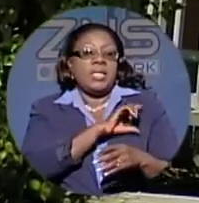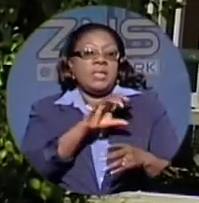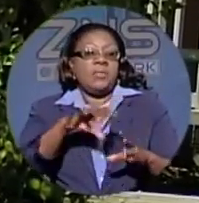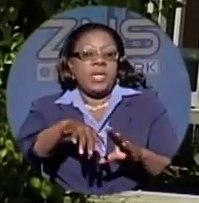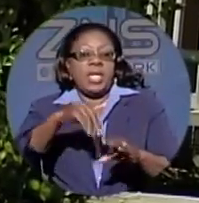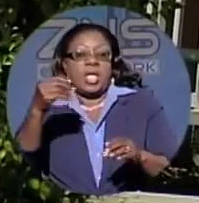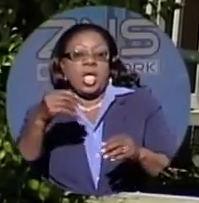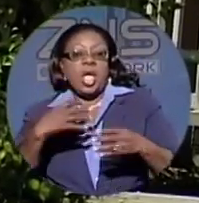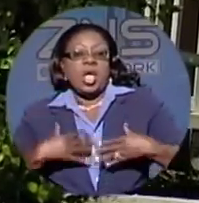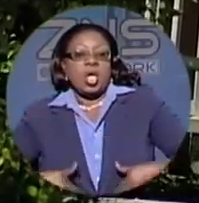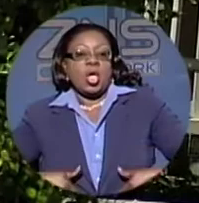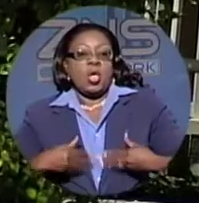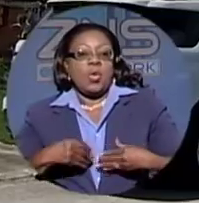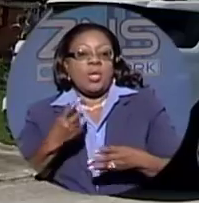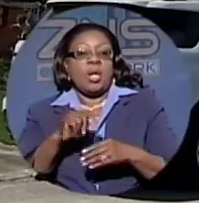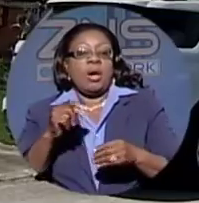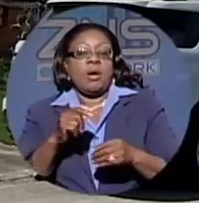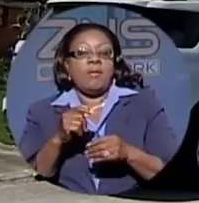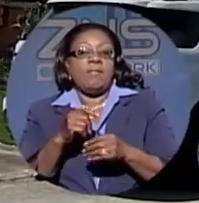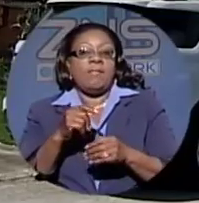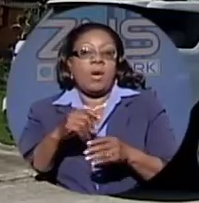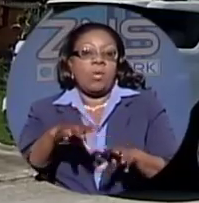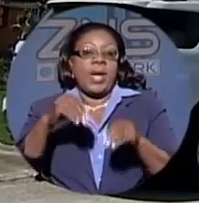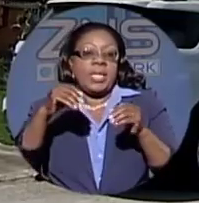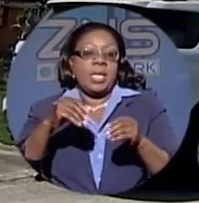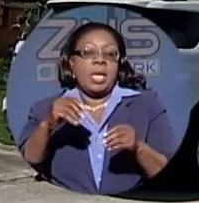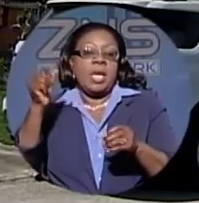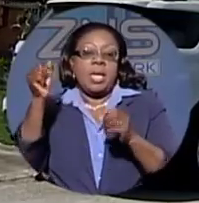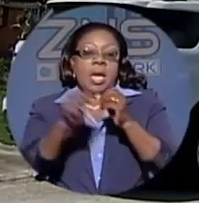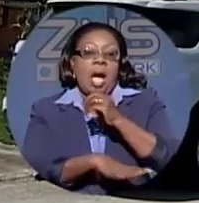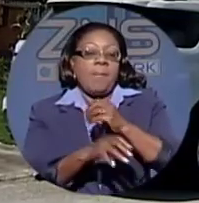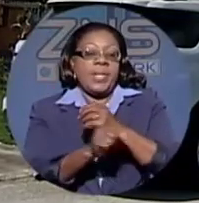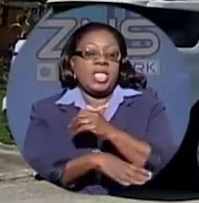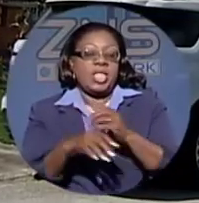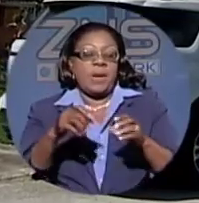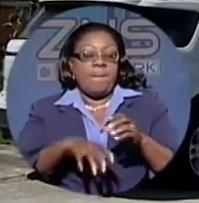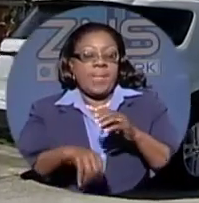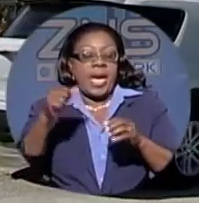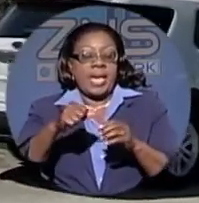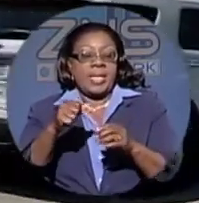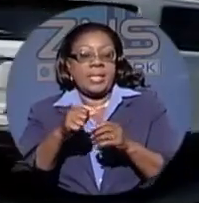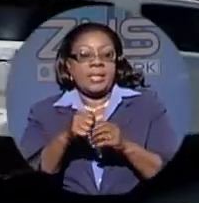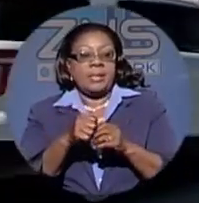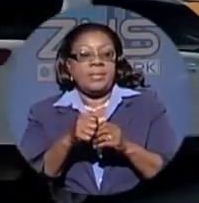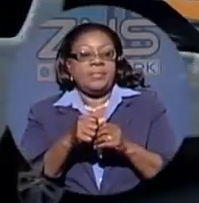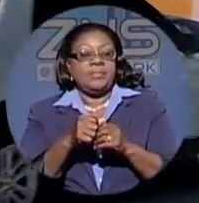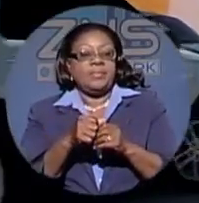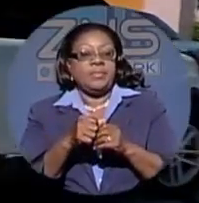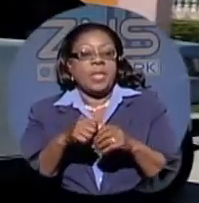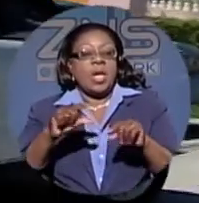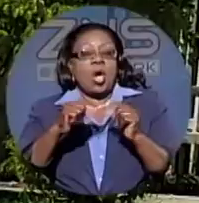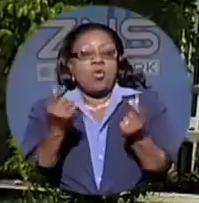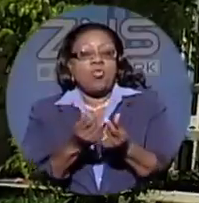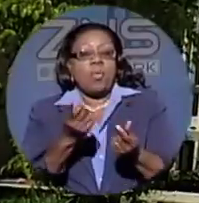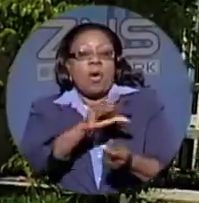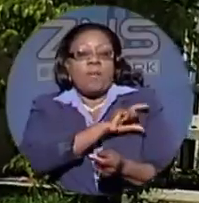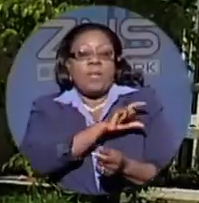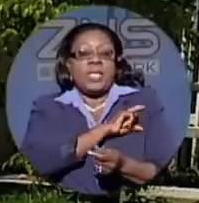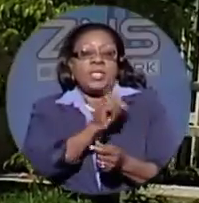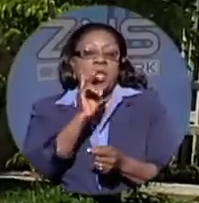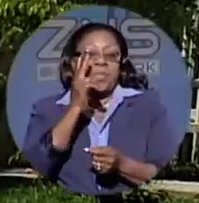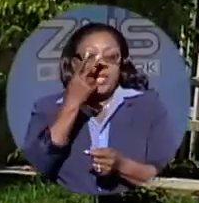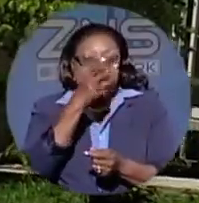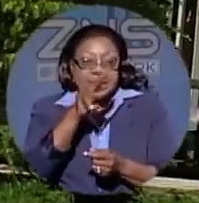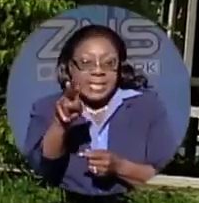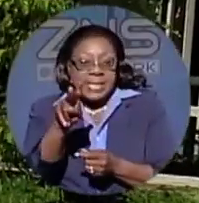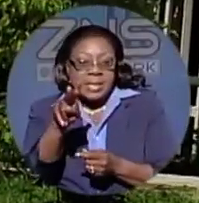was reportedly dumped in a garbage bin in front of a pink apartment complex, Yorkshire Street, Cable Beach. A group of officers could be seen